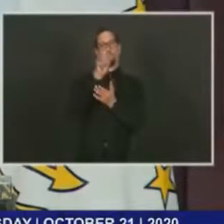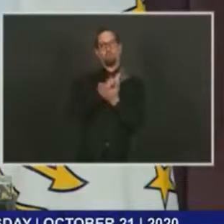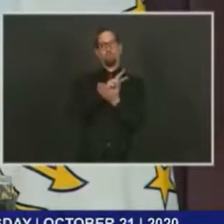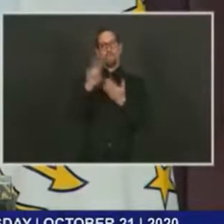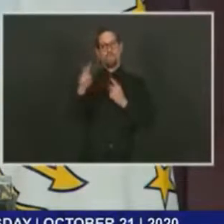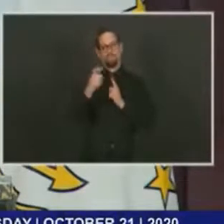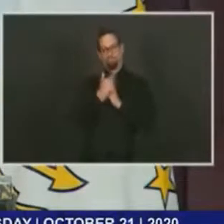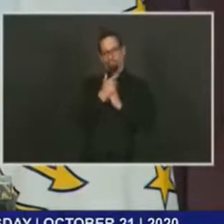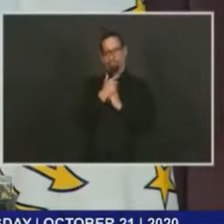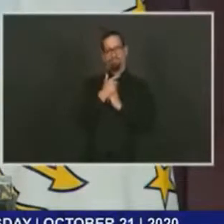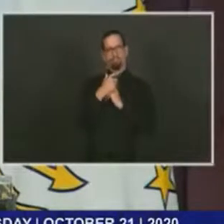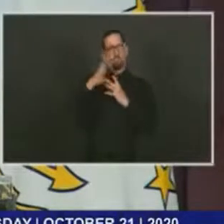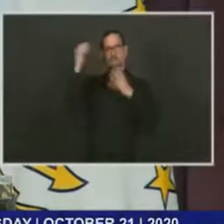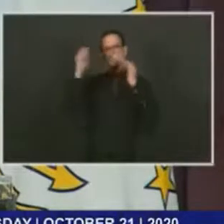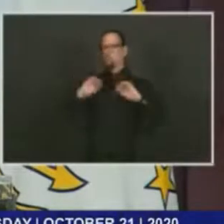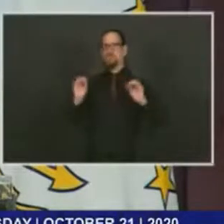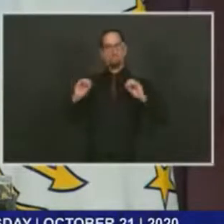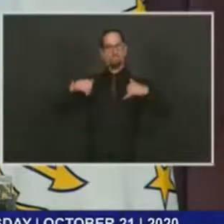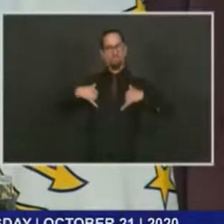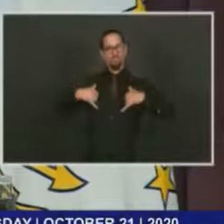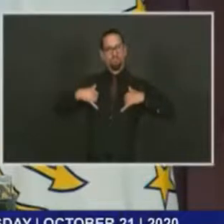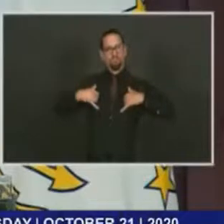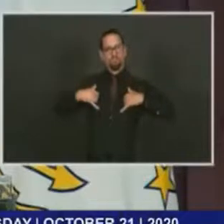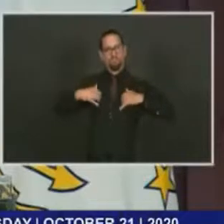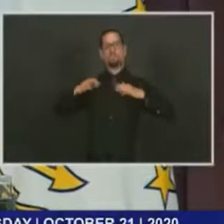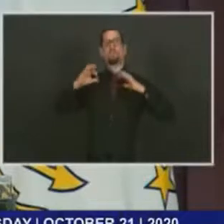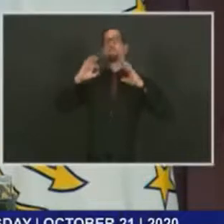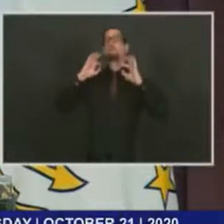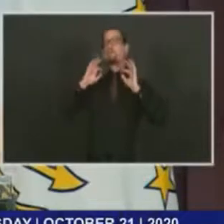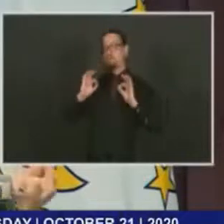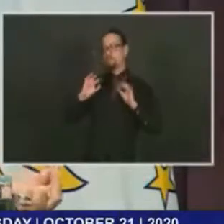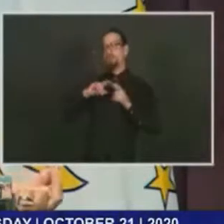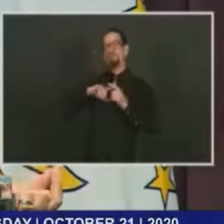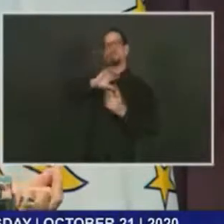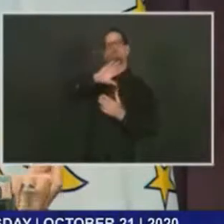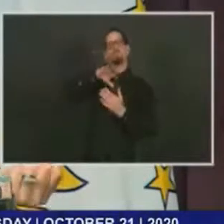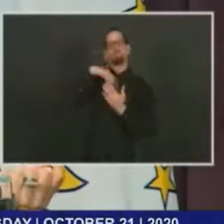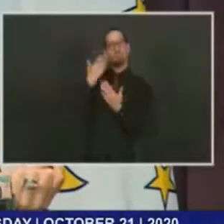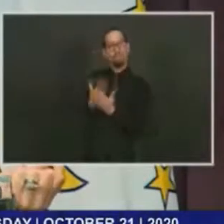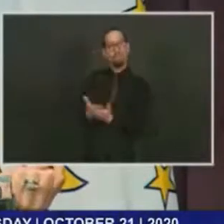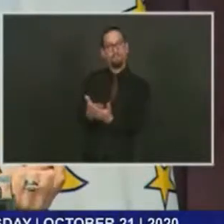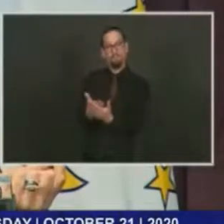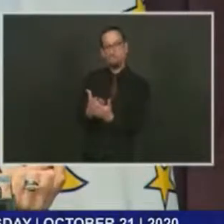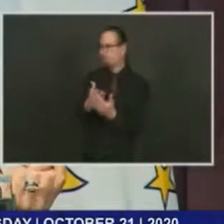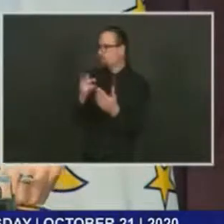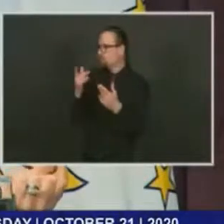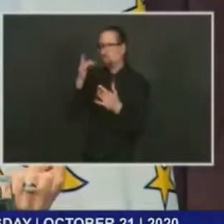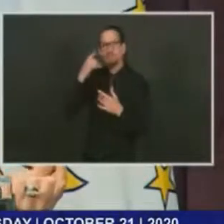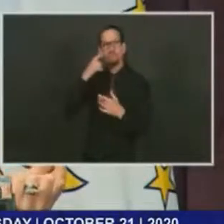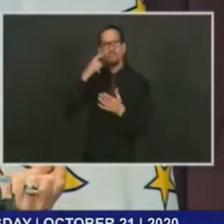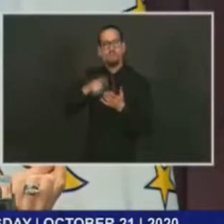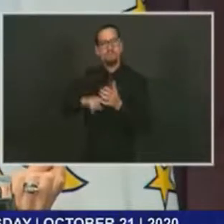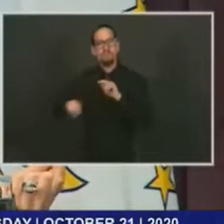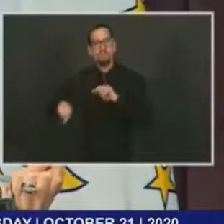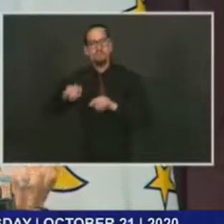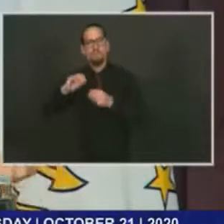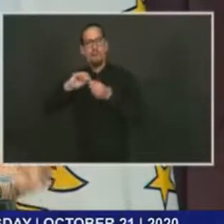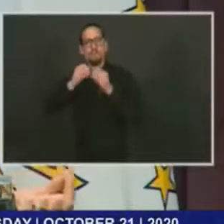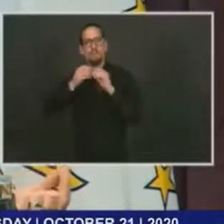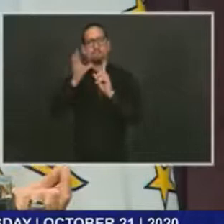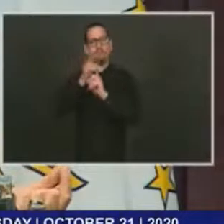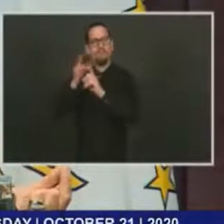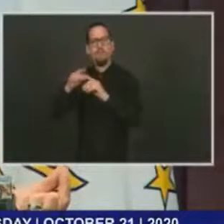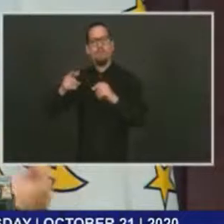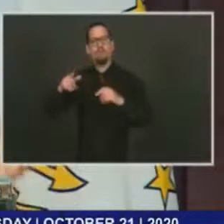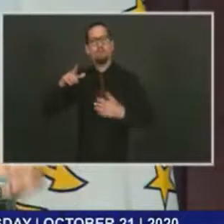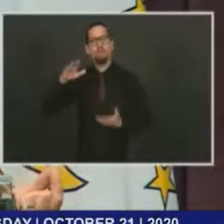was astoundingly low. So much so that all the experts said, this data can't be right. It was right. Kids